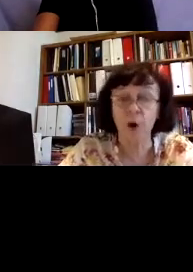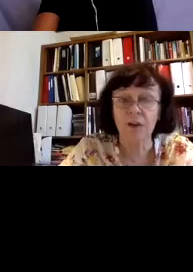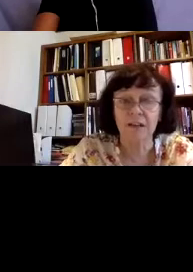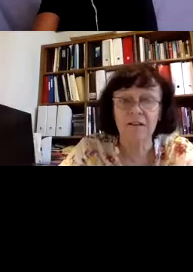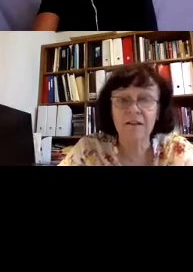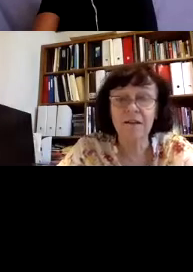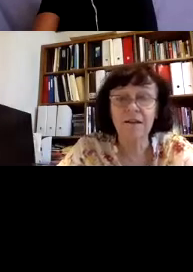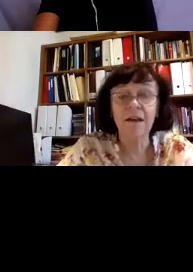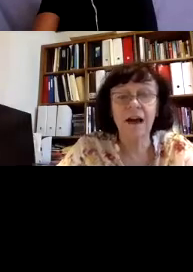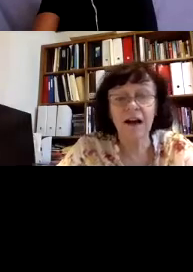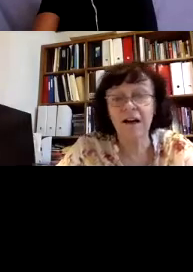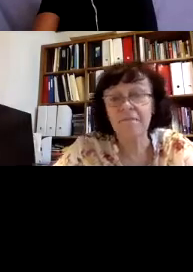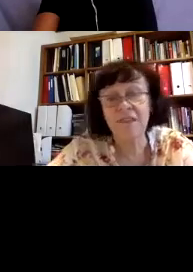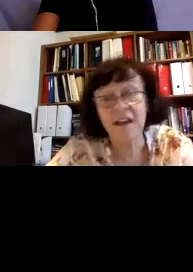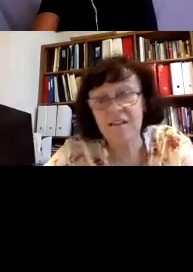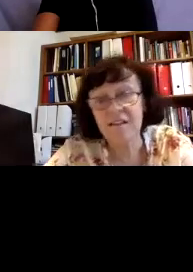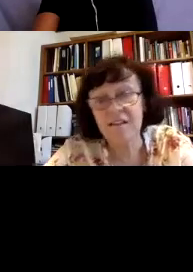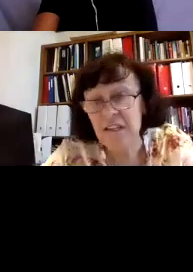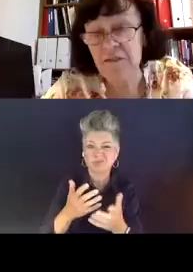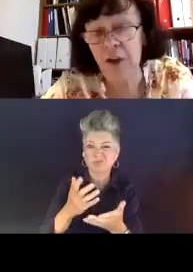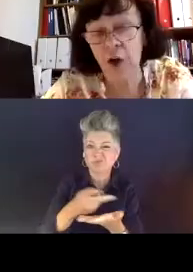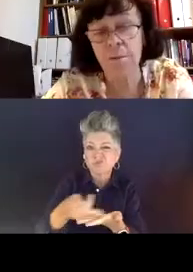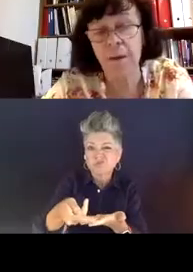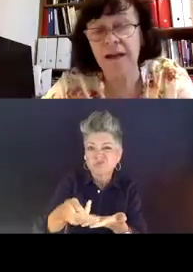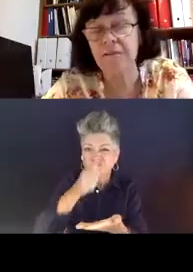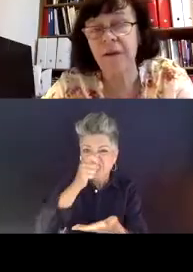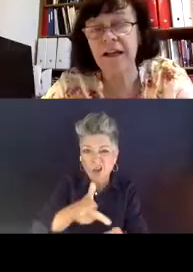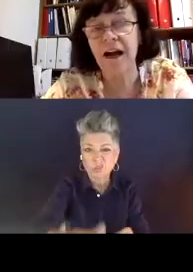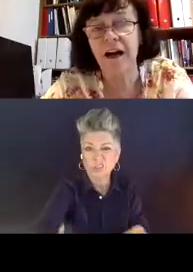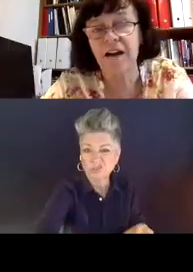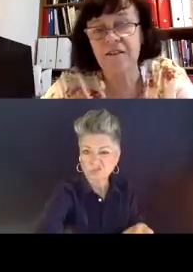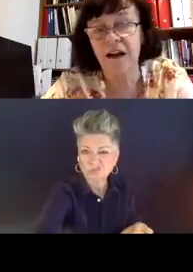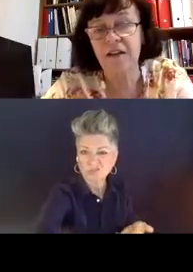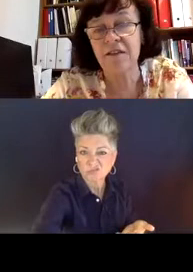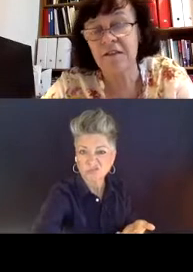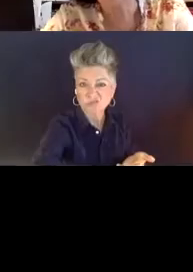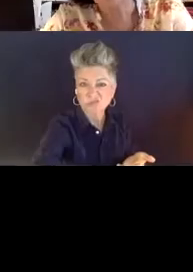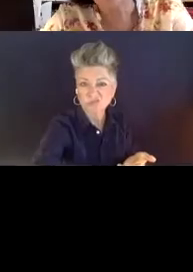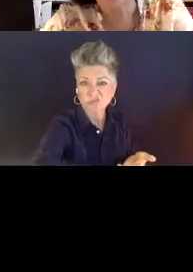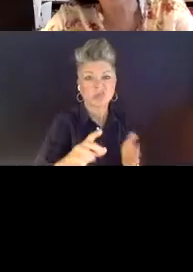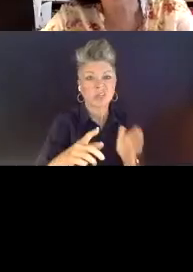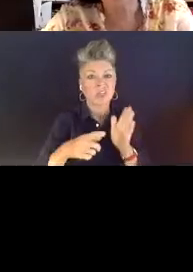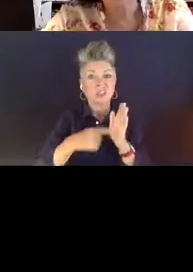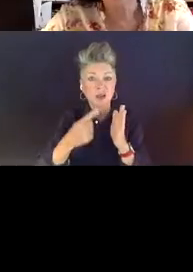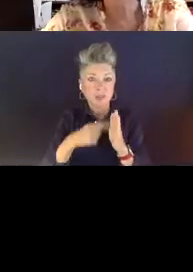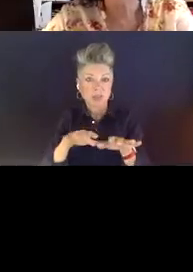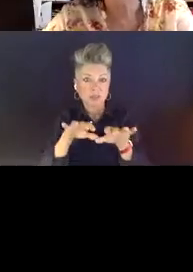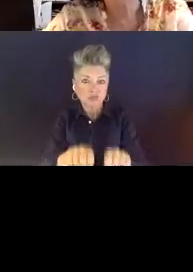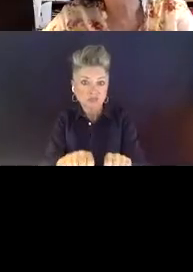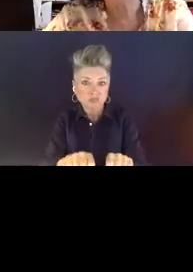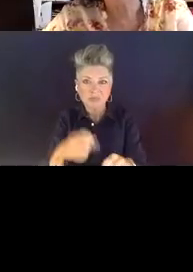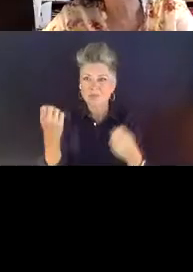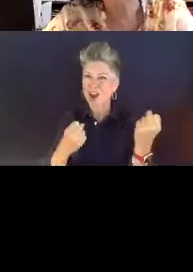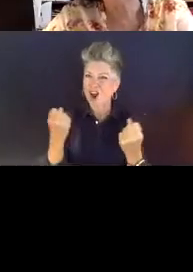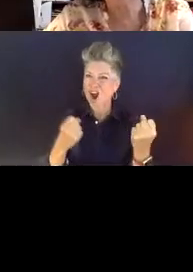are broken. They are sometimes even occupied by cars. This is on the right, what I